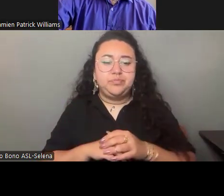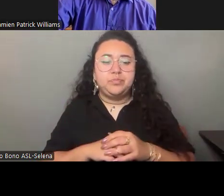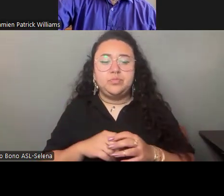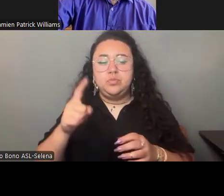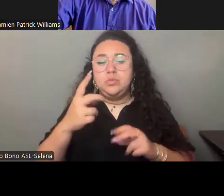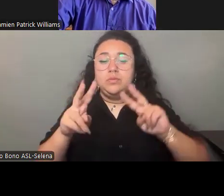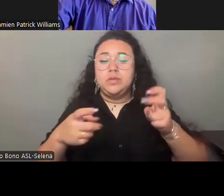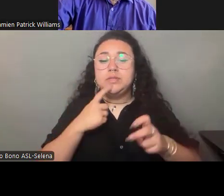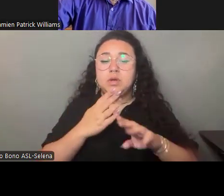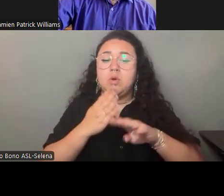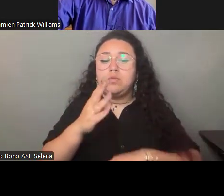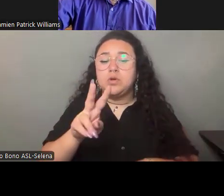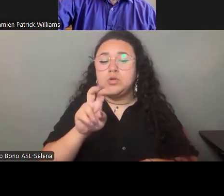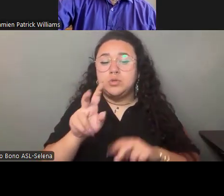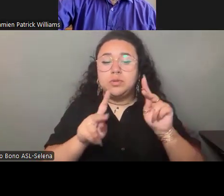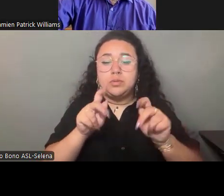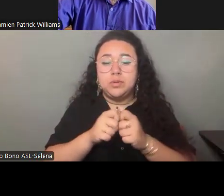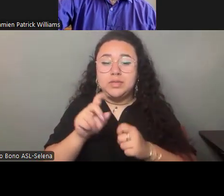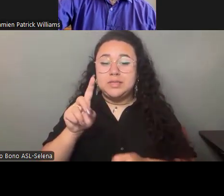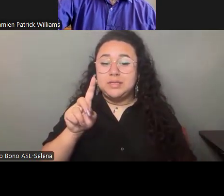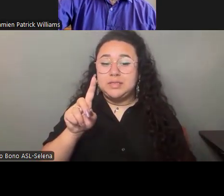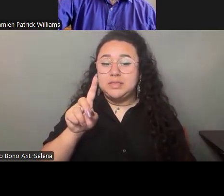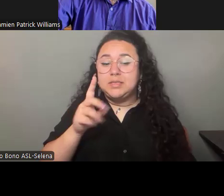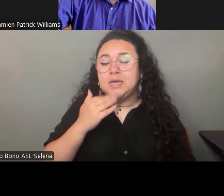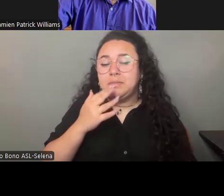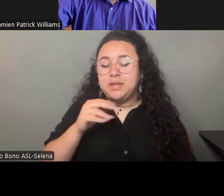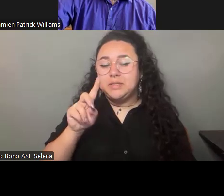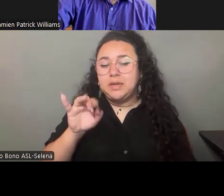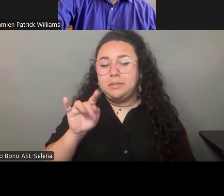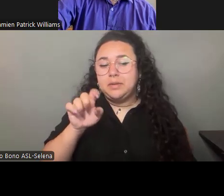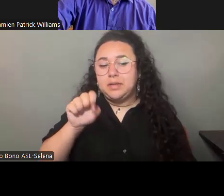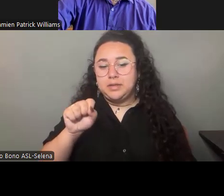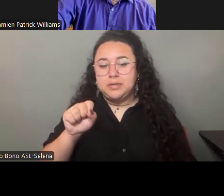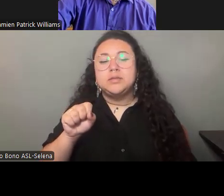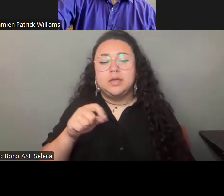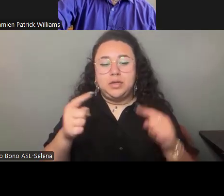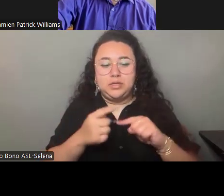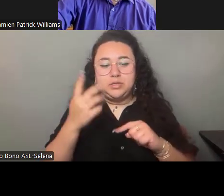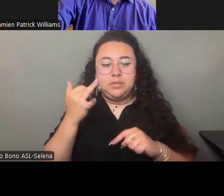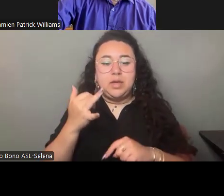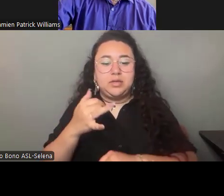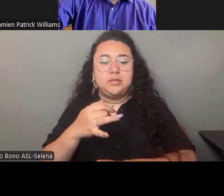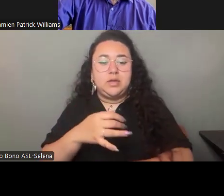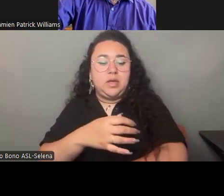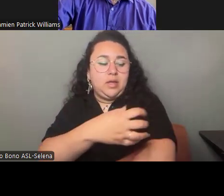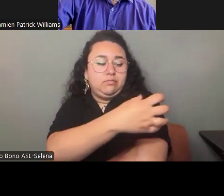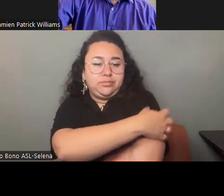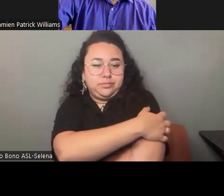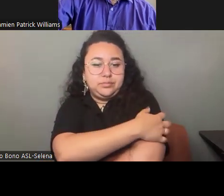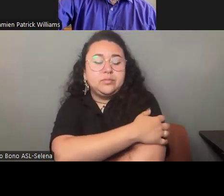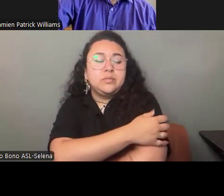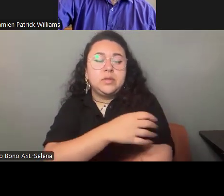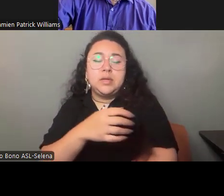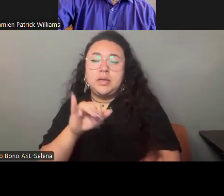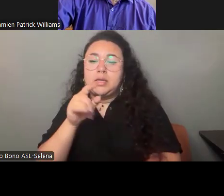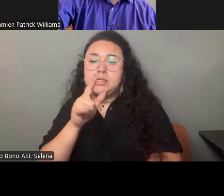with diabetes injured after software issue drained insulin pump batteries. Right, people got an update, and the update had